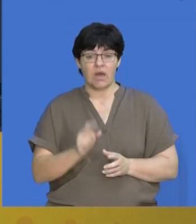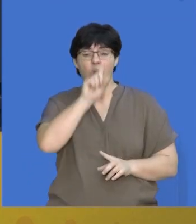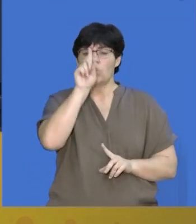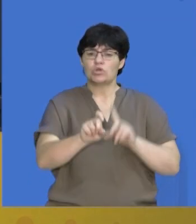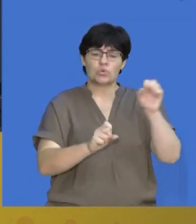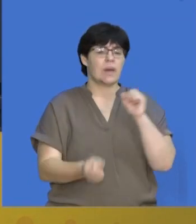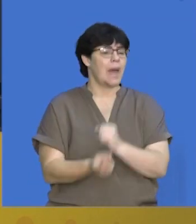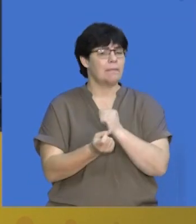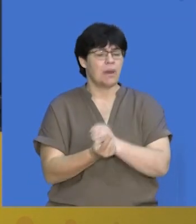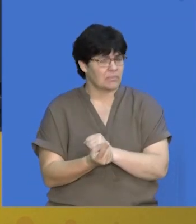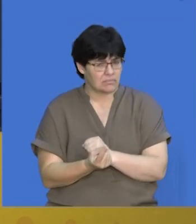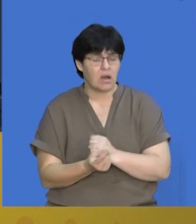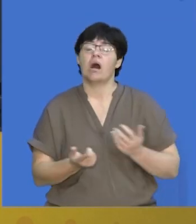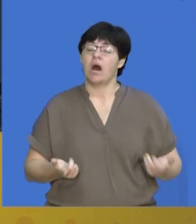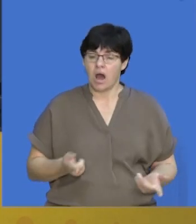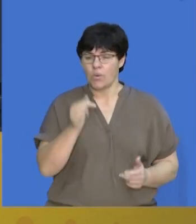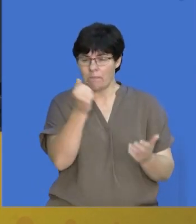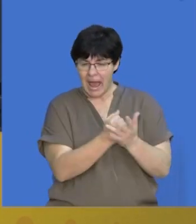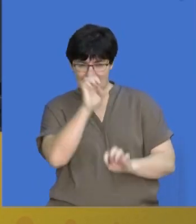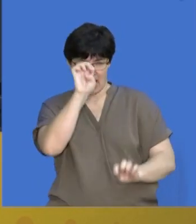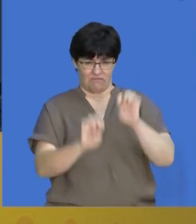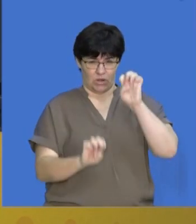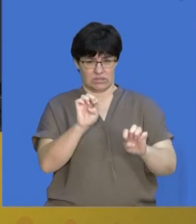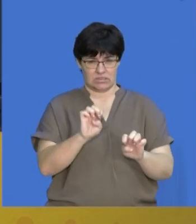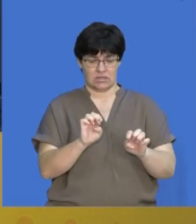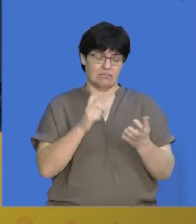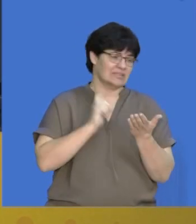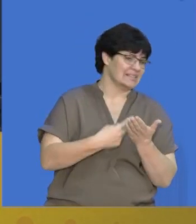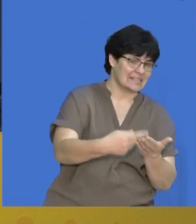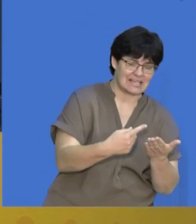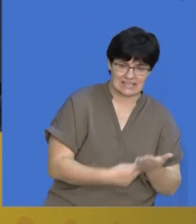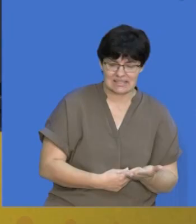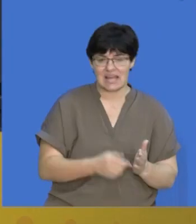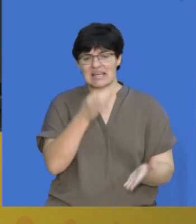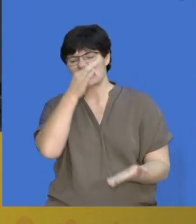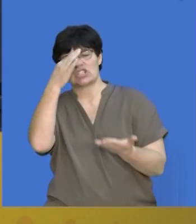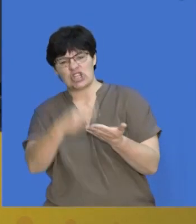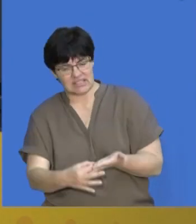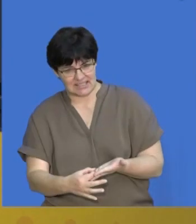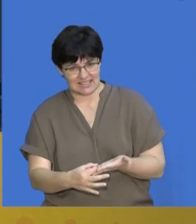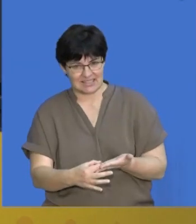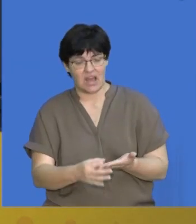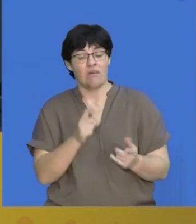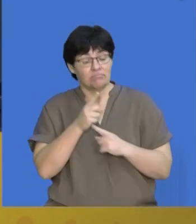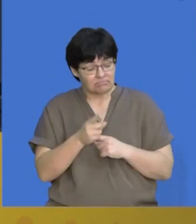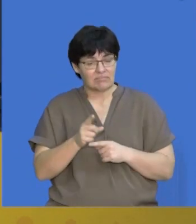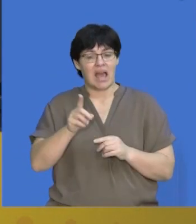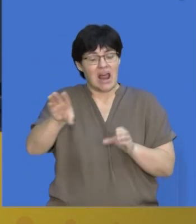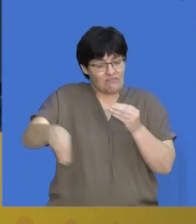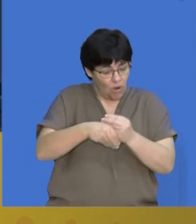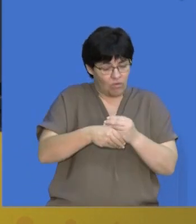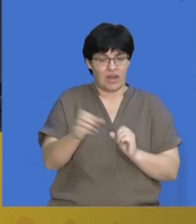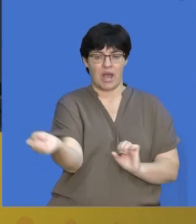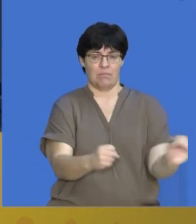asked, you've got to always evaluate, discuss, suggest in terms of employment. And what